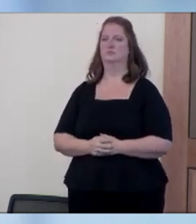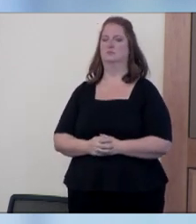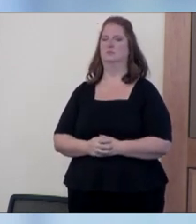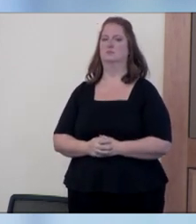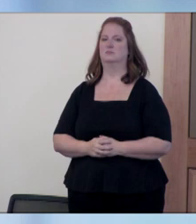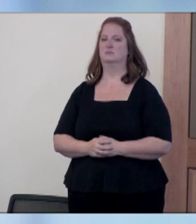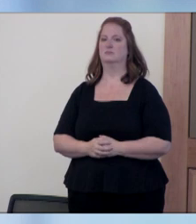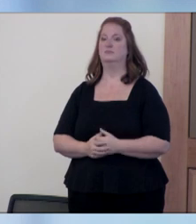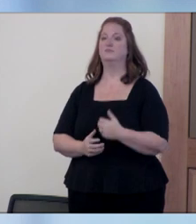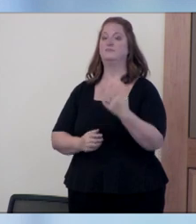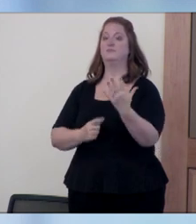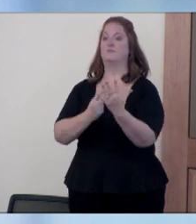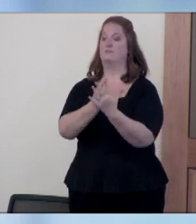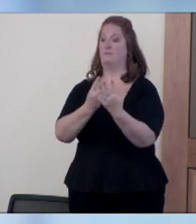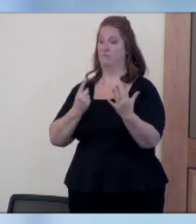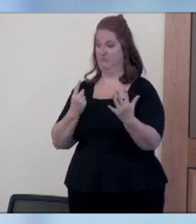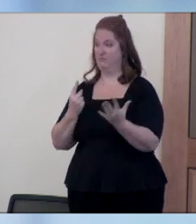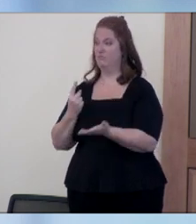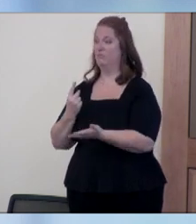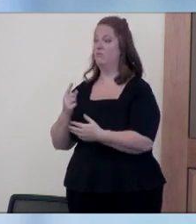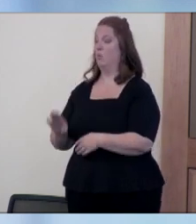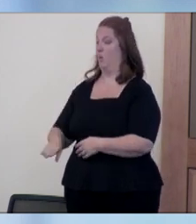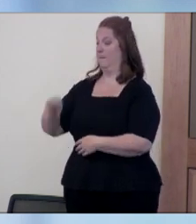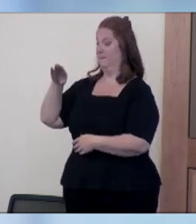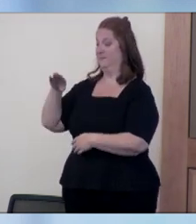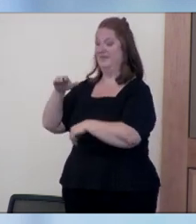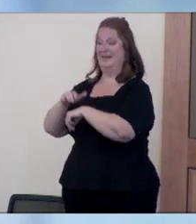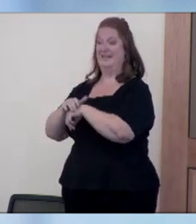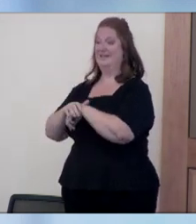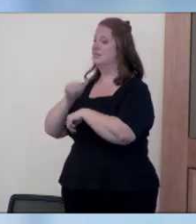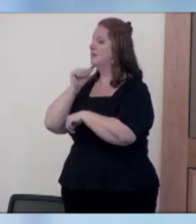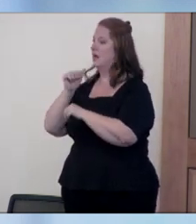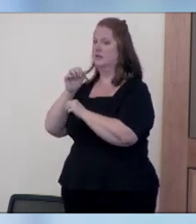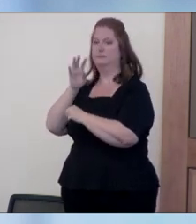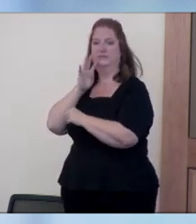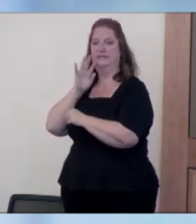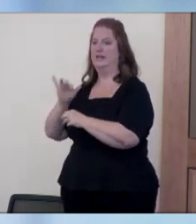1 in 5 of our students grew up in a house where English wasn't spoken.